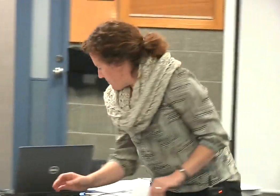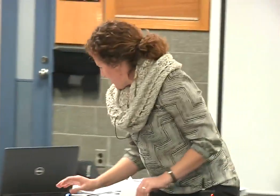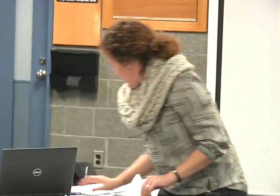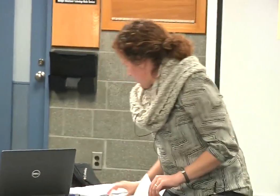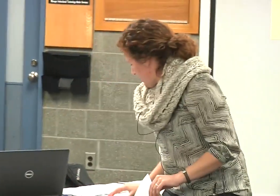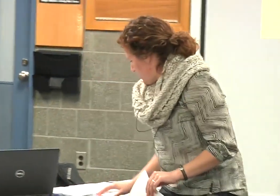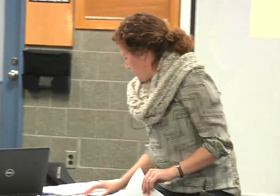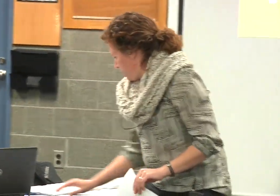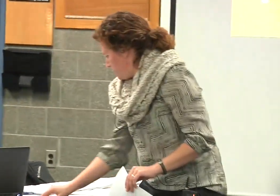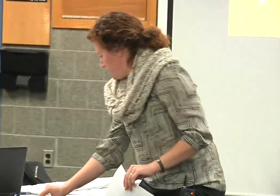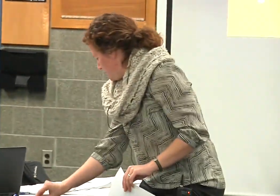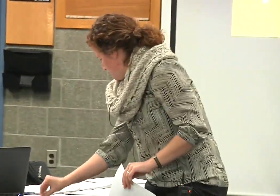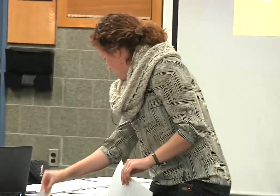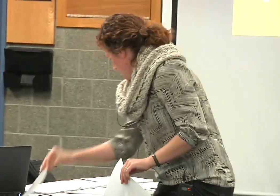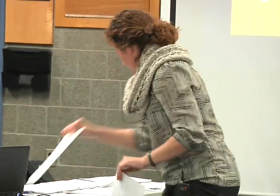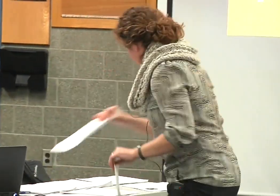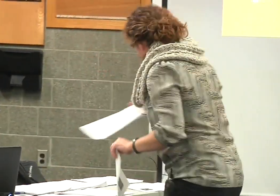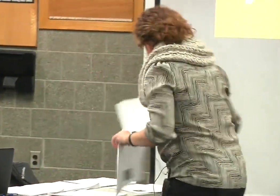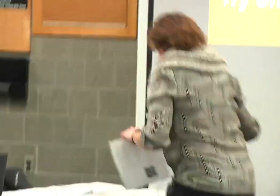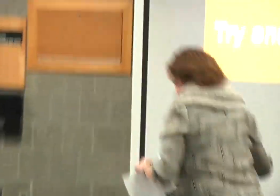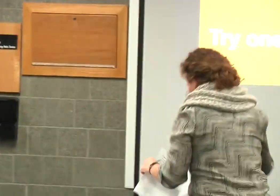Oh, you're welcome. Ooh.